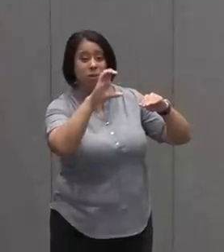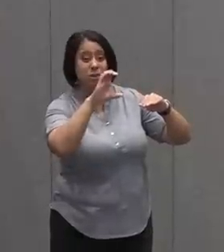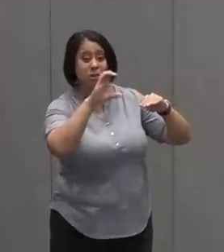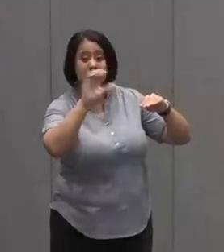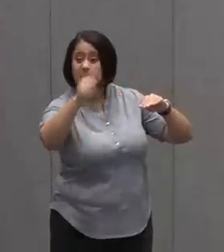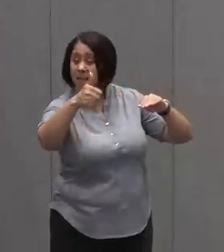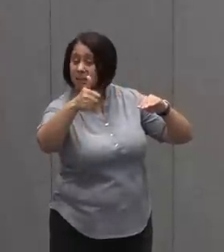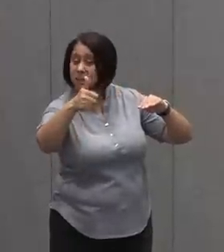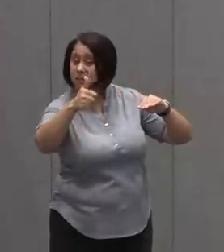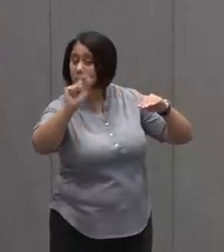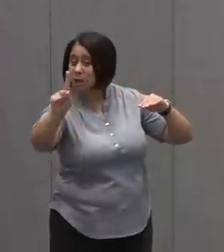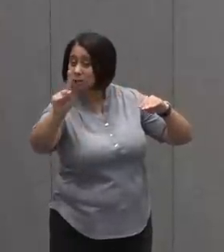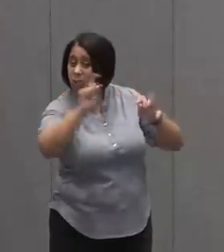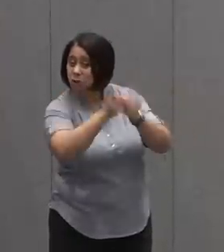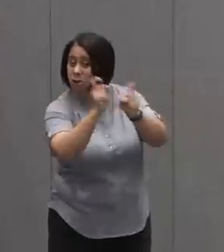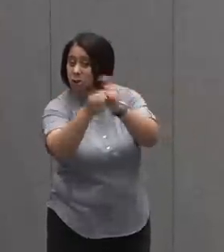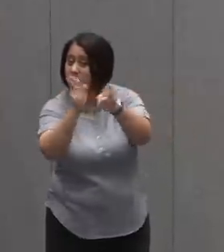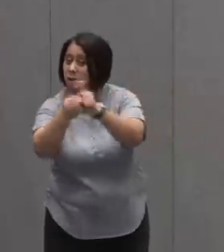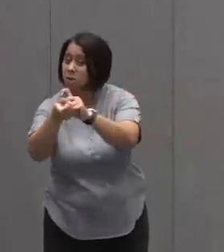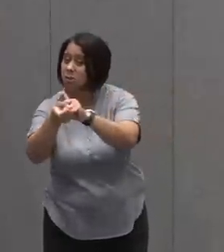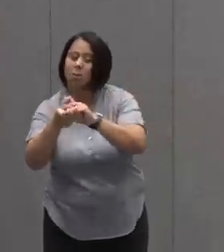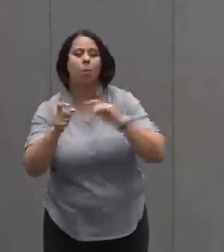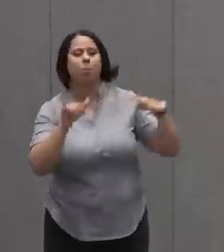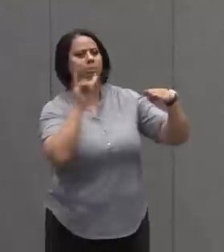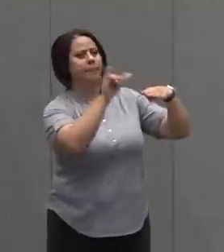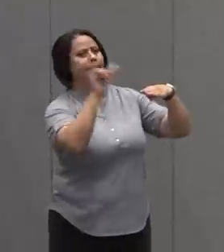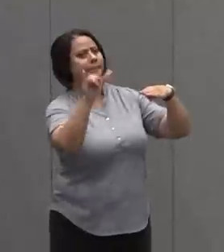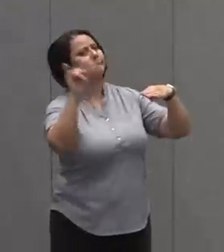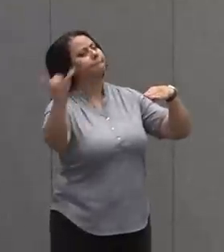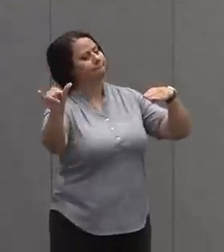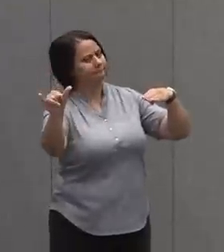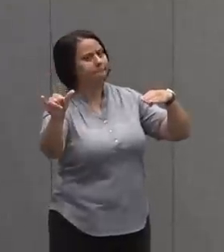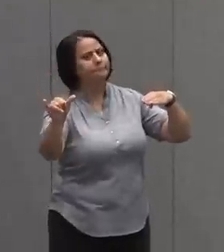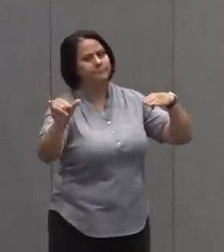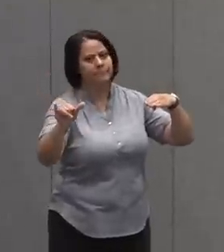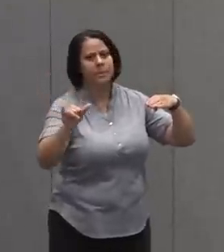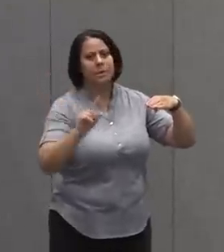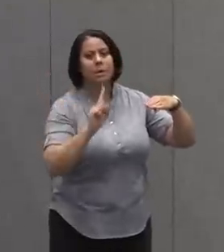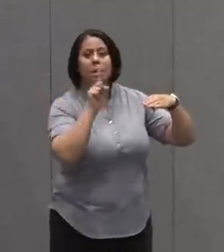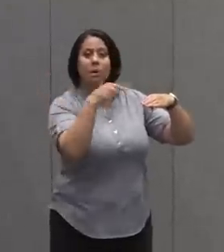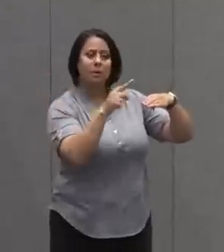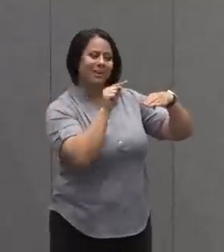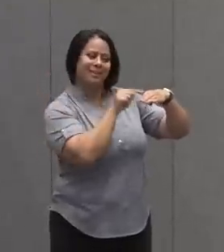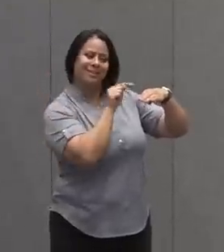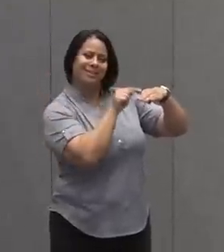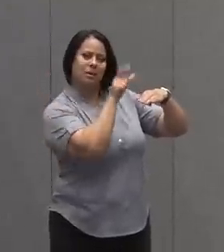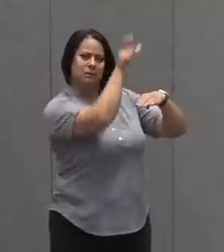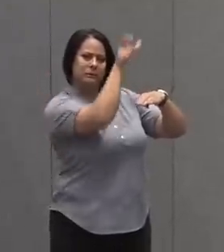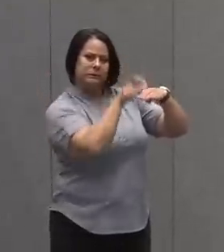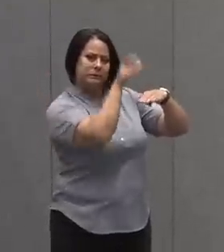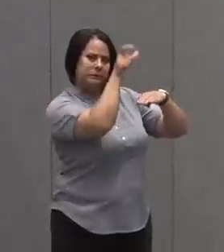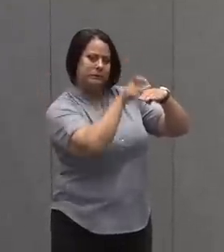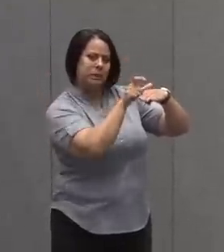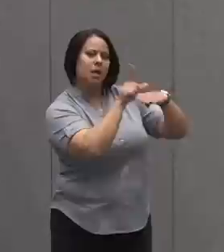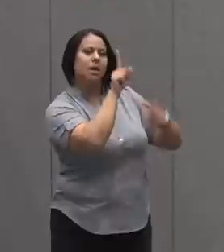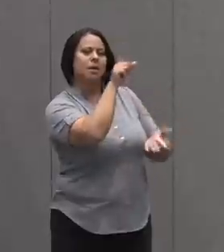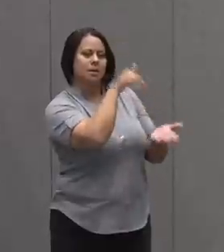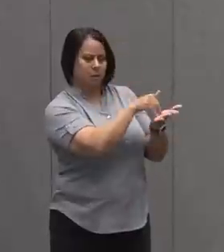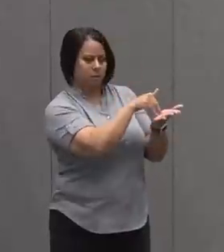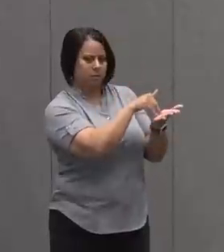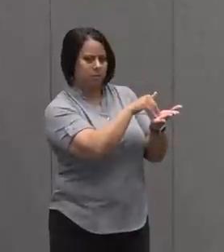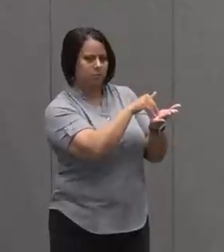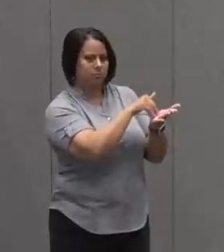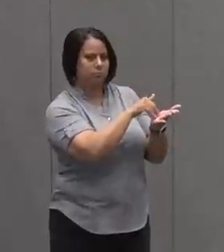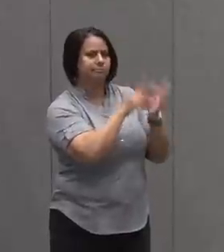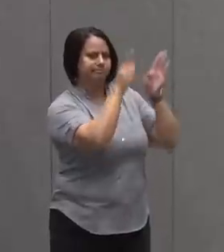tens, my ones? No, because all I'm doing is changing what the place or what the value is of that digit